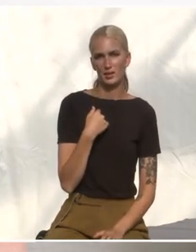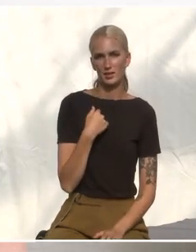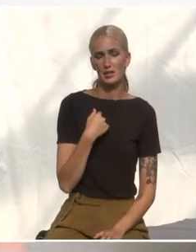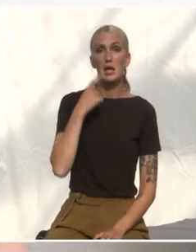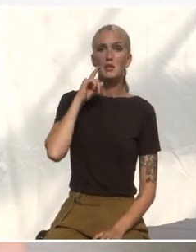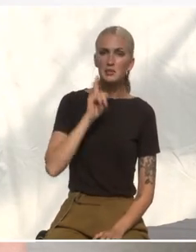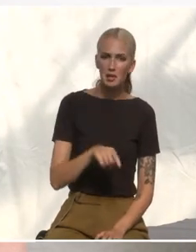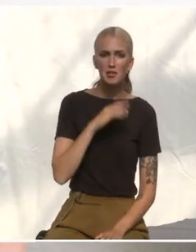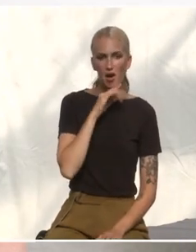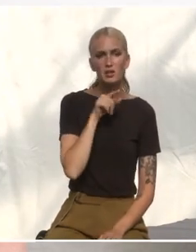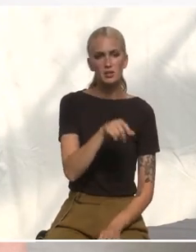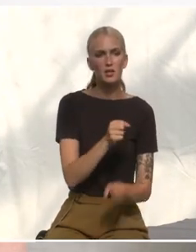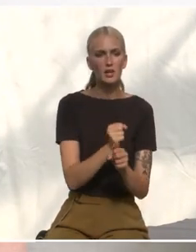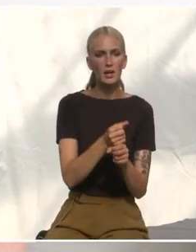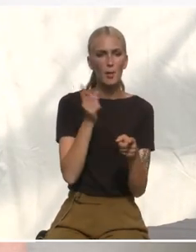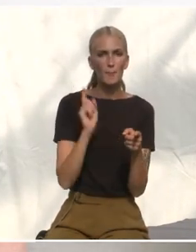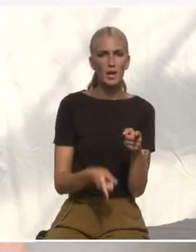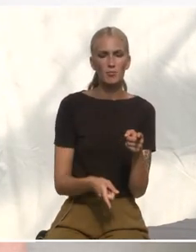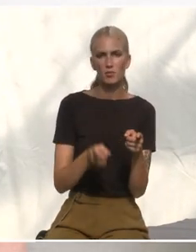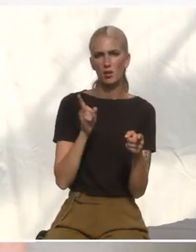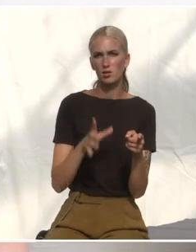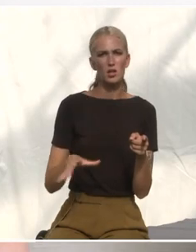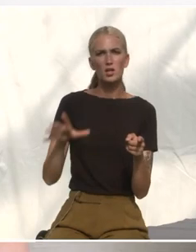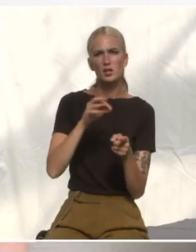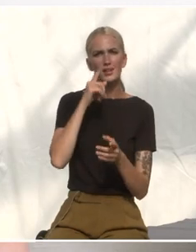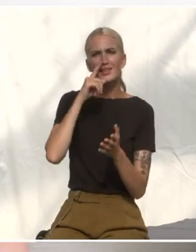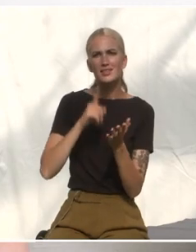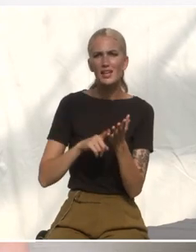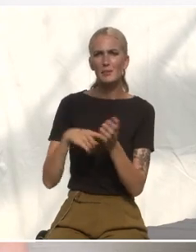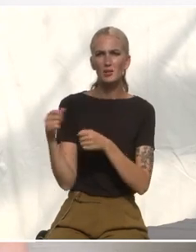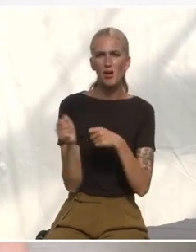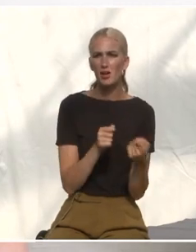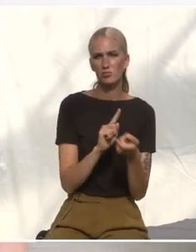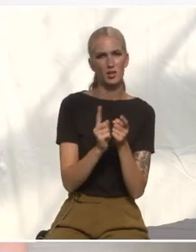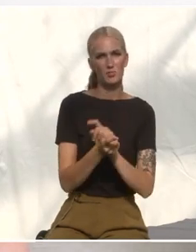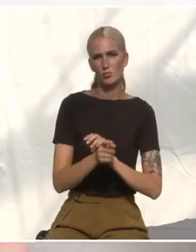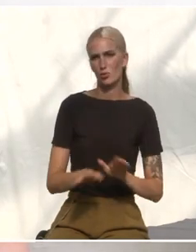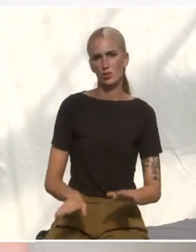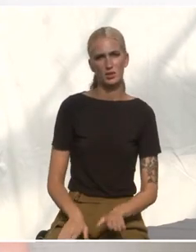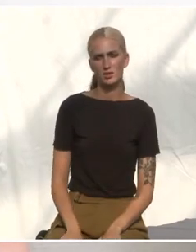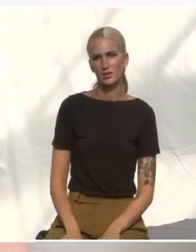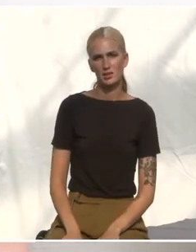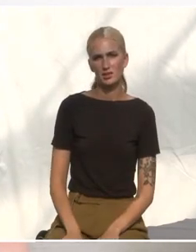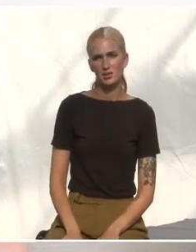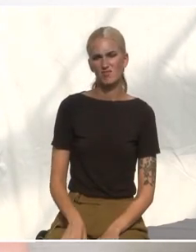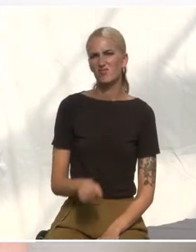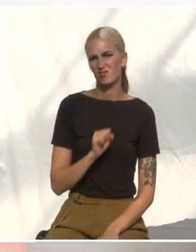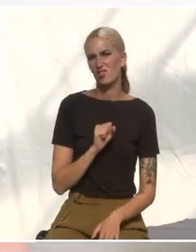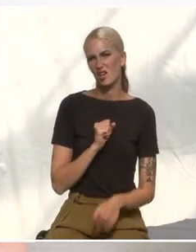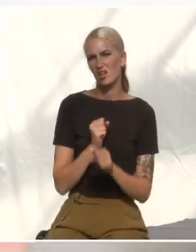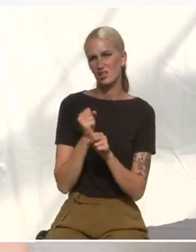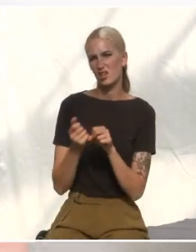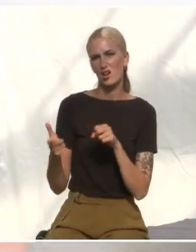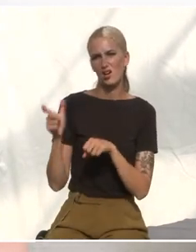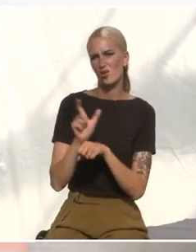do something, will not change the all of your conditioning. So there's a lot more that we need to do